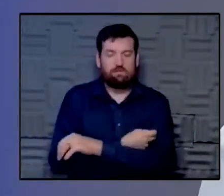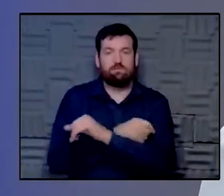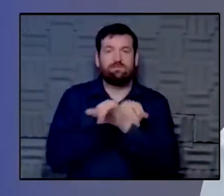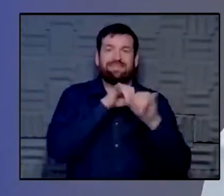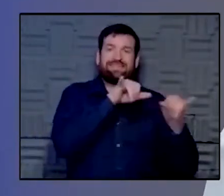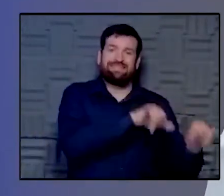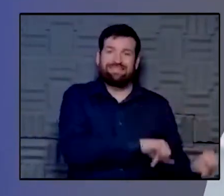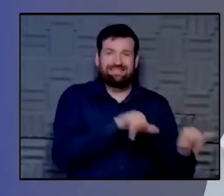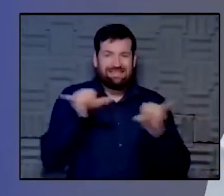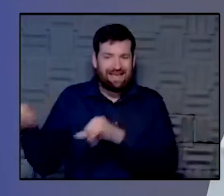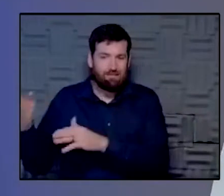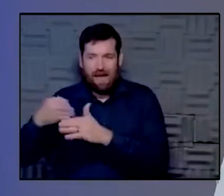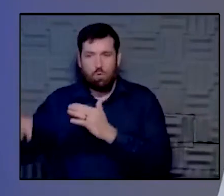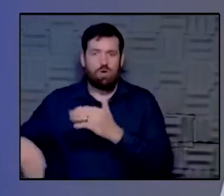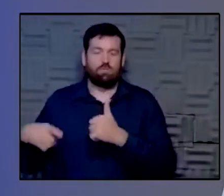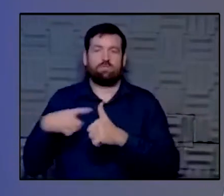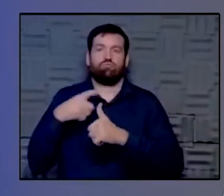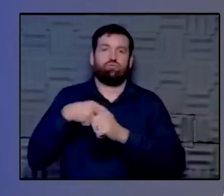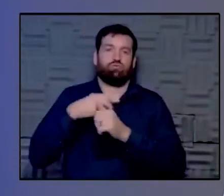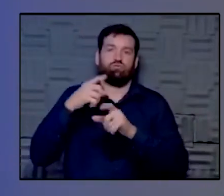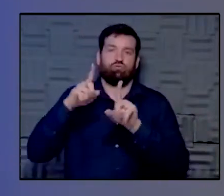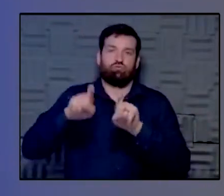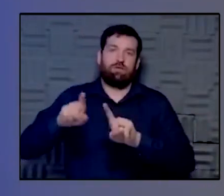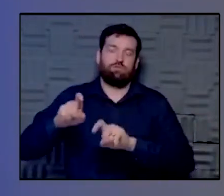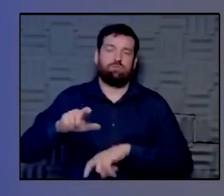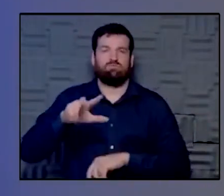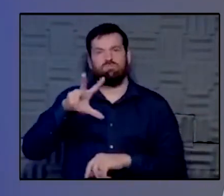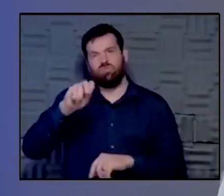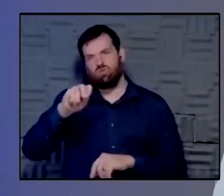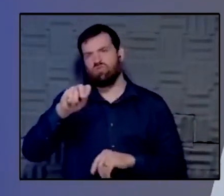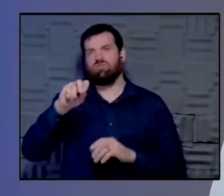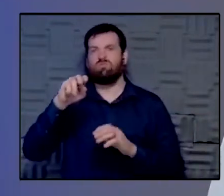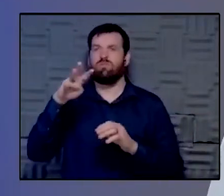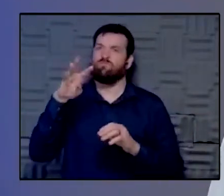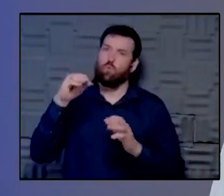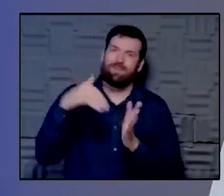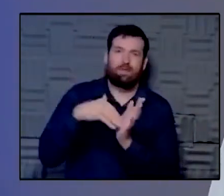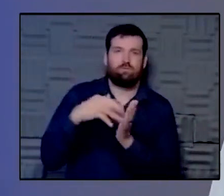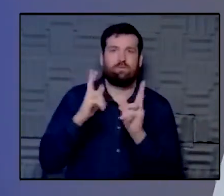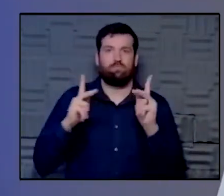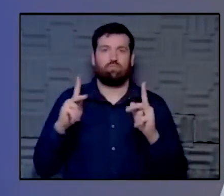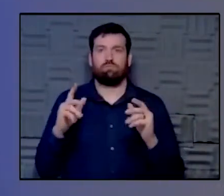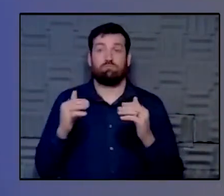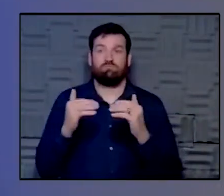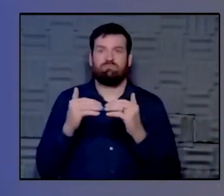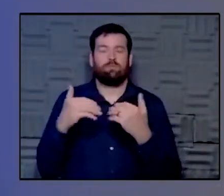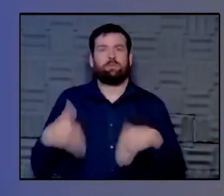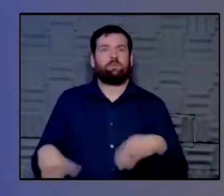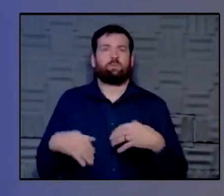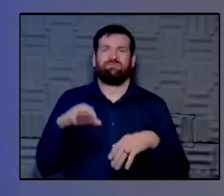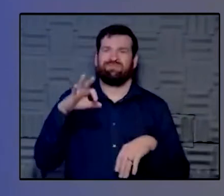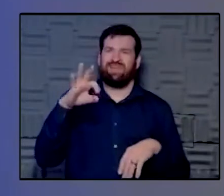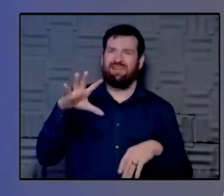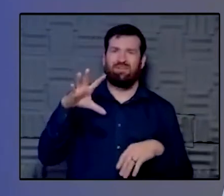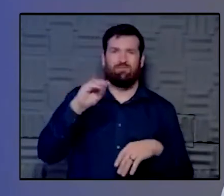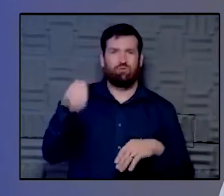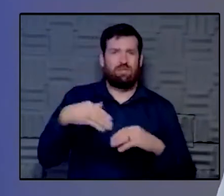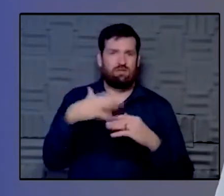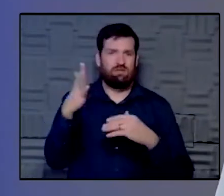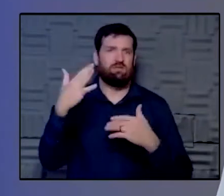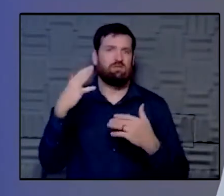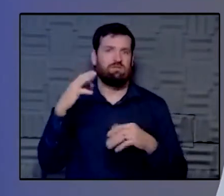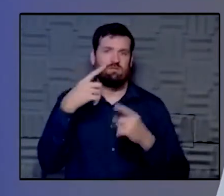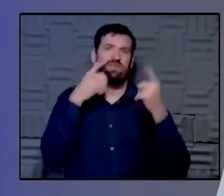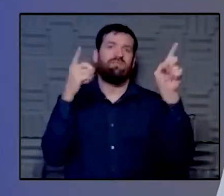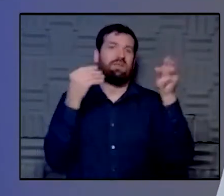exact outcomes as the initial trials with 30 or 40,000 people, showing that high over 90% efficacy. So all